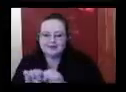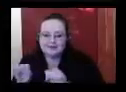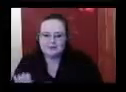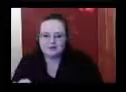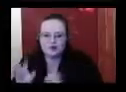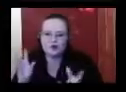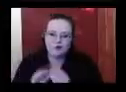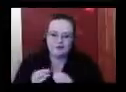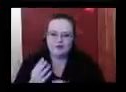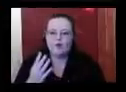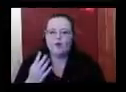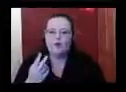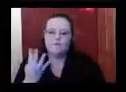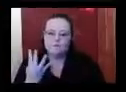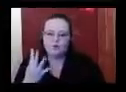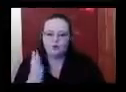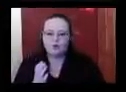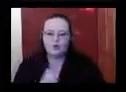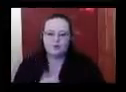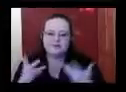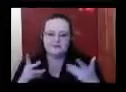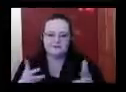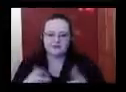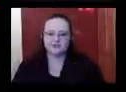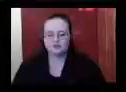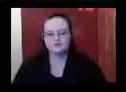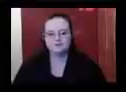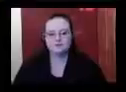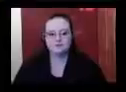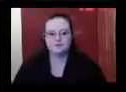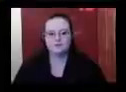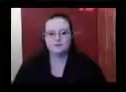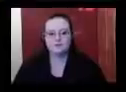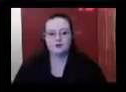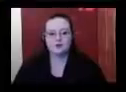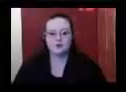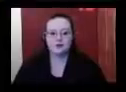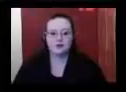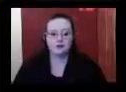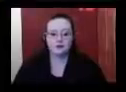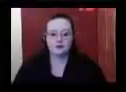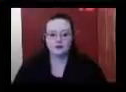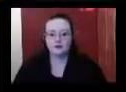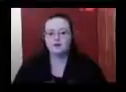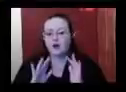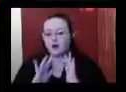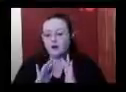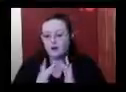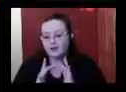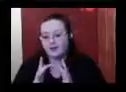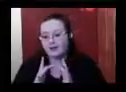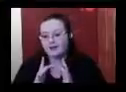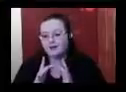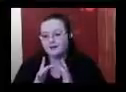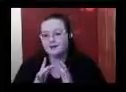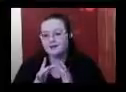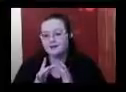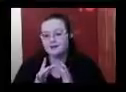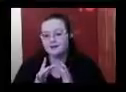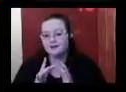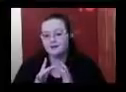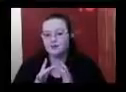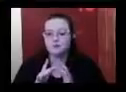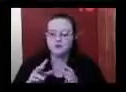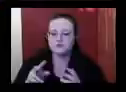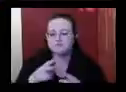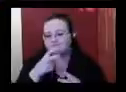The remote learning option for our secondary schools will remain the same as it was last year. So that's the hybrid model